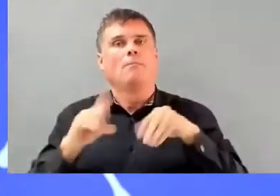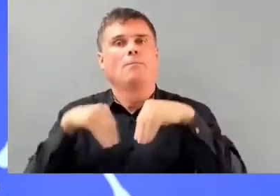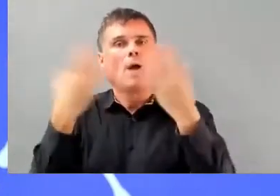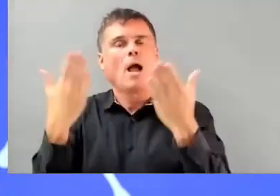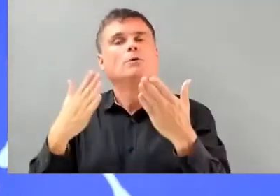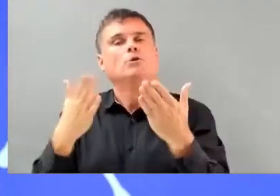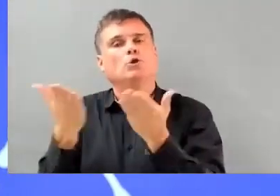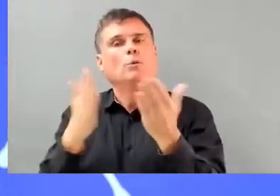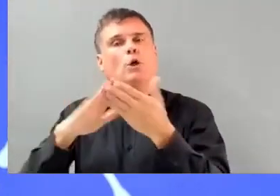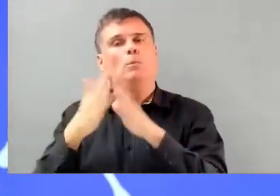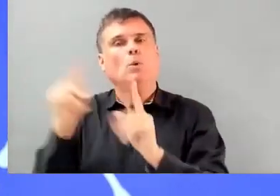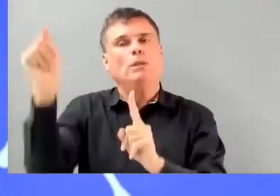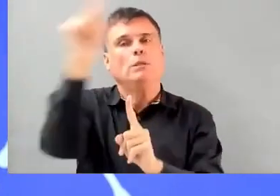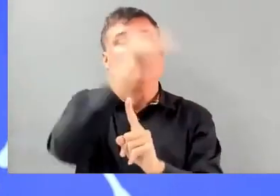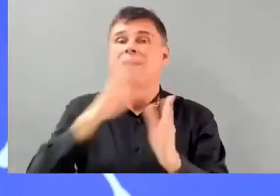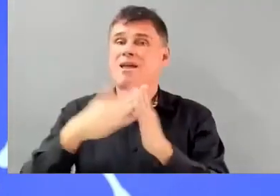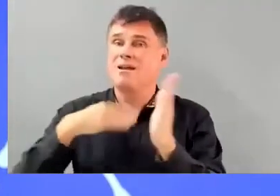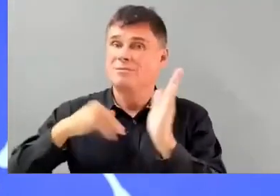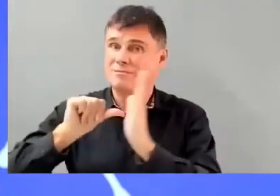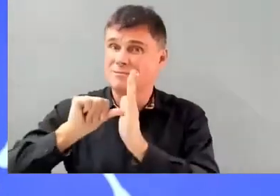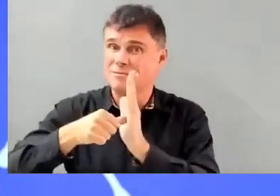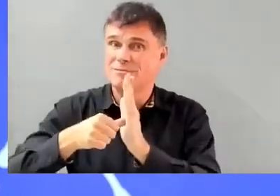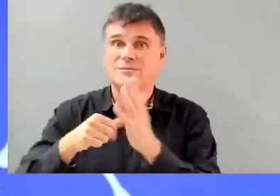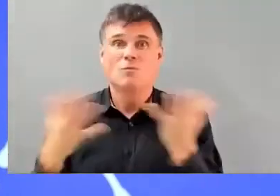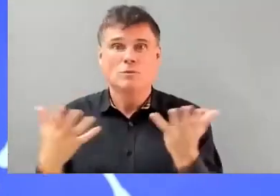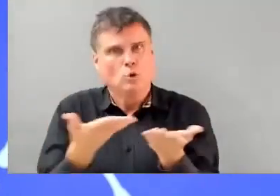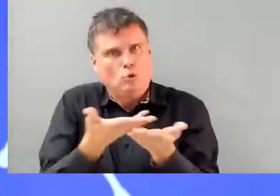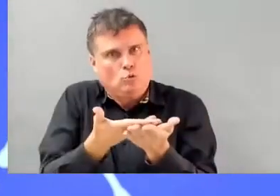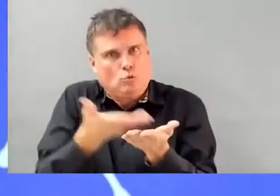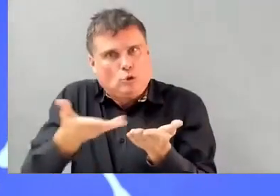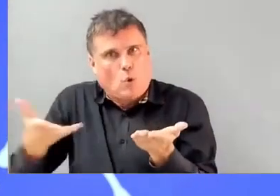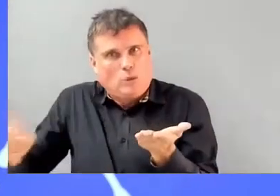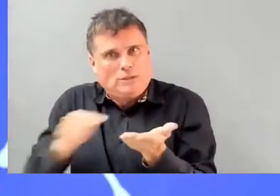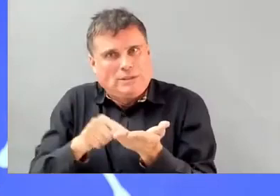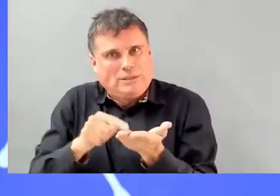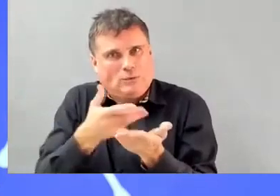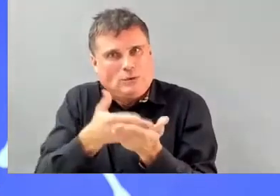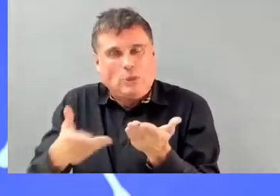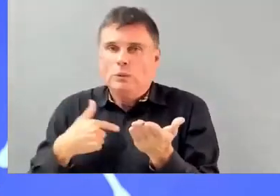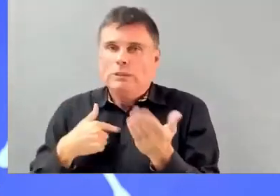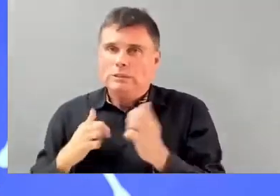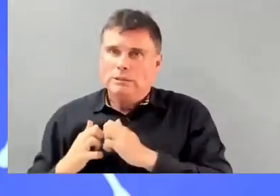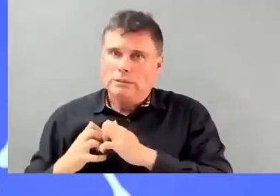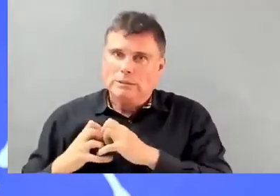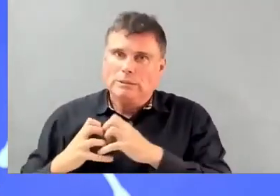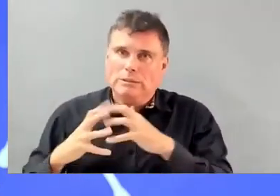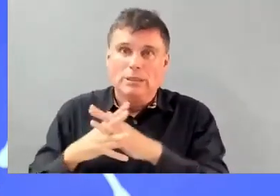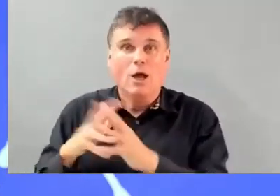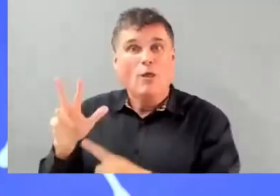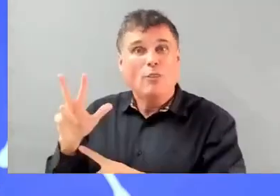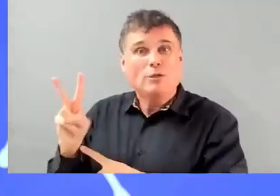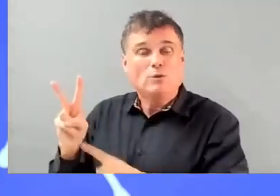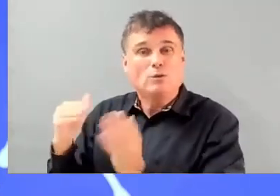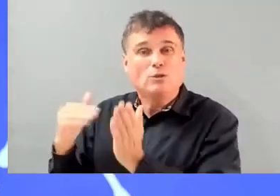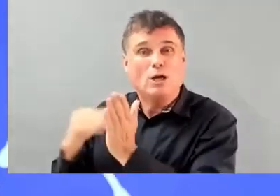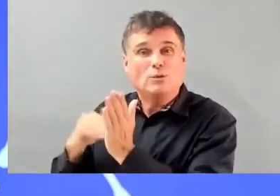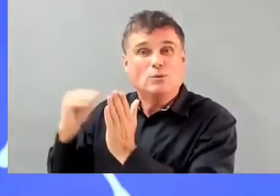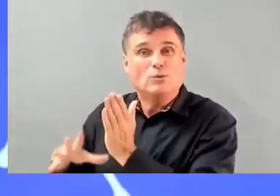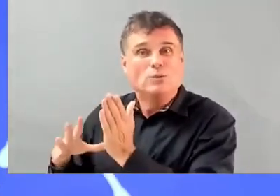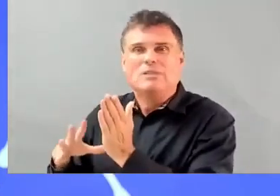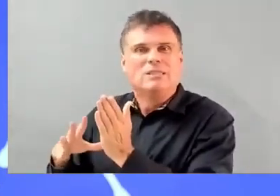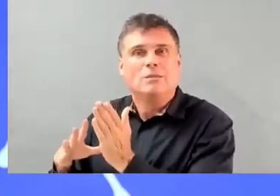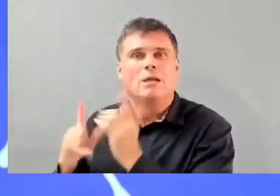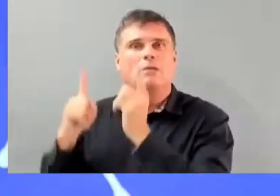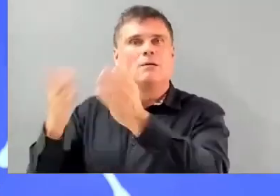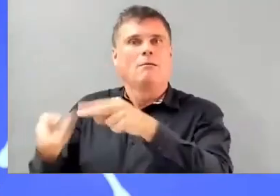resources, and we are applying resources in each case. So we're building out from 32 to 48 to 96 in 2 years. And